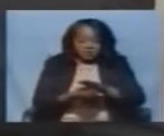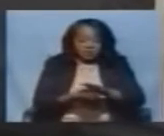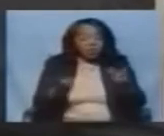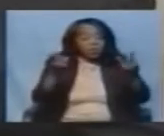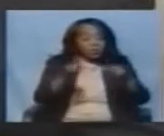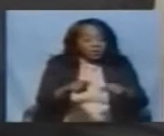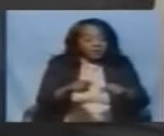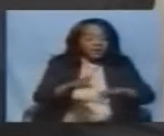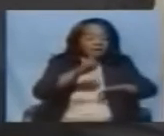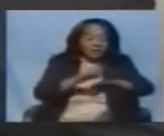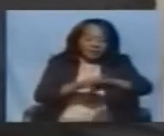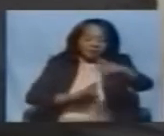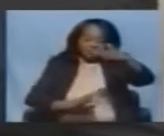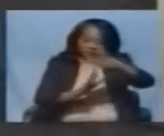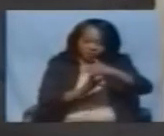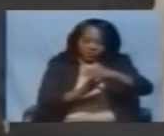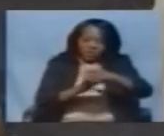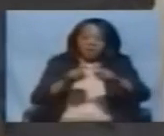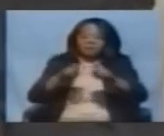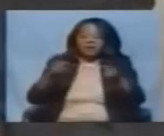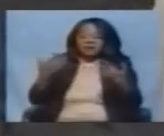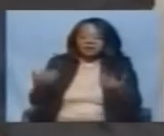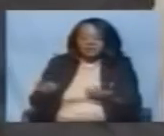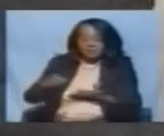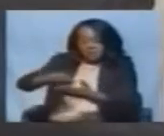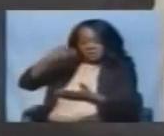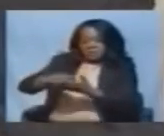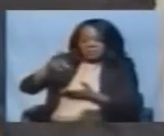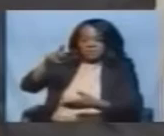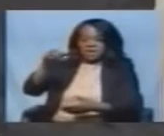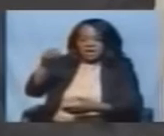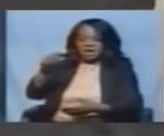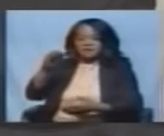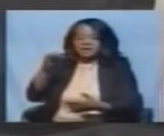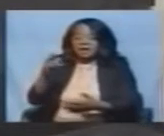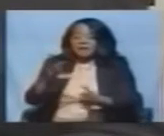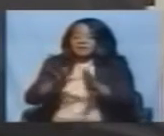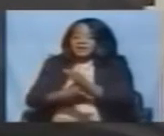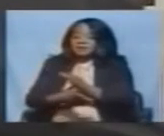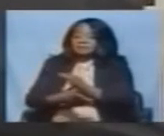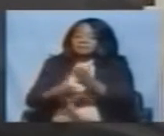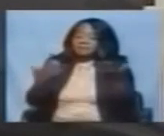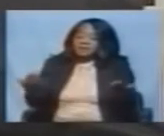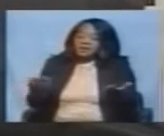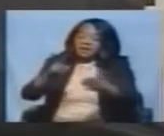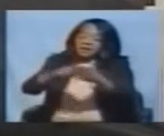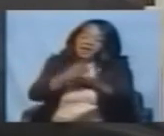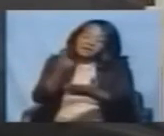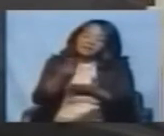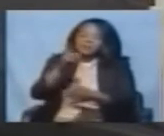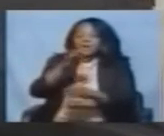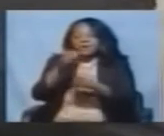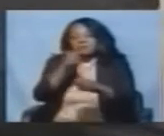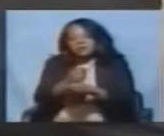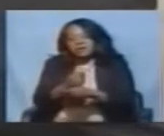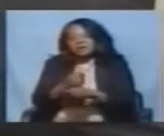we need to give you a timeline. You need to come and say, look, I'm actually studying CIPS, I'm studying this procurement, and I'm going to finish in the next one year or